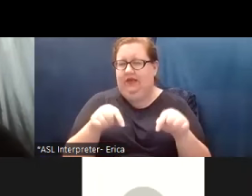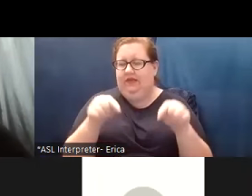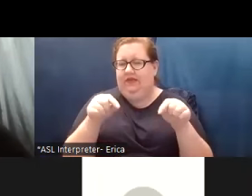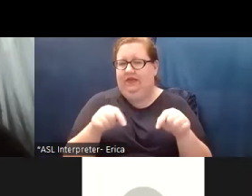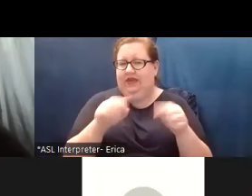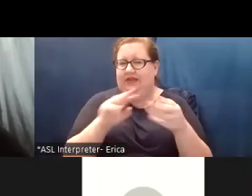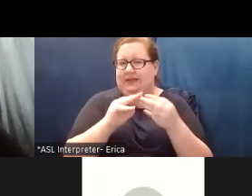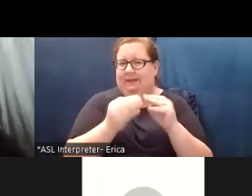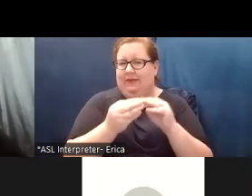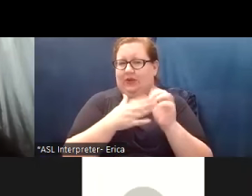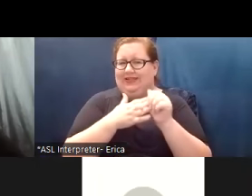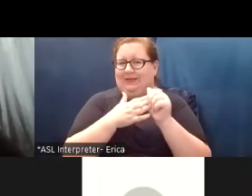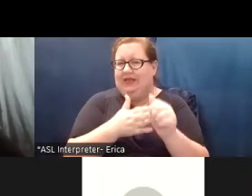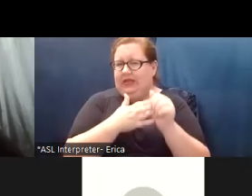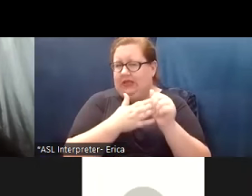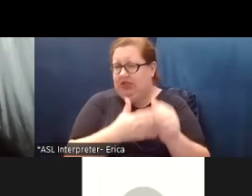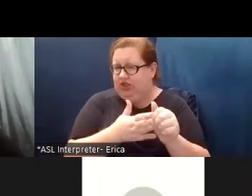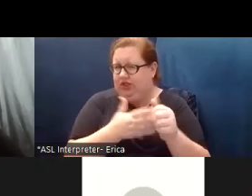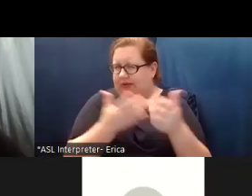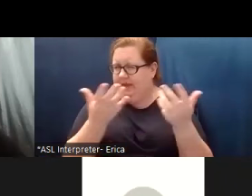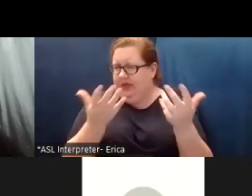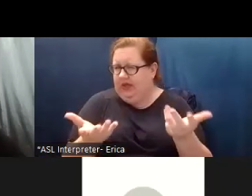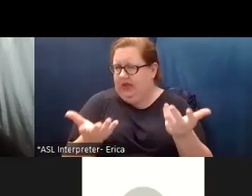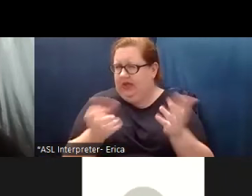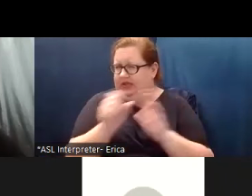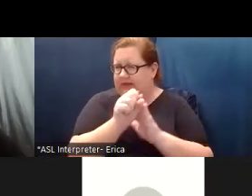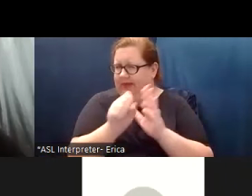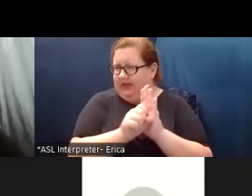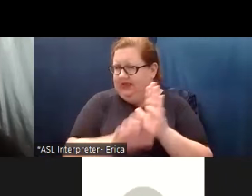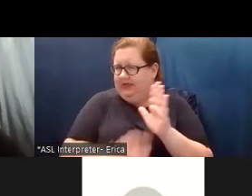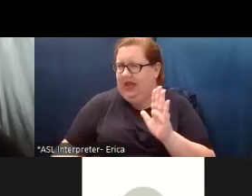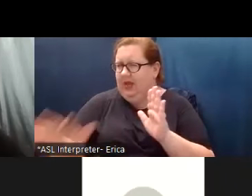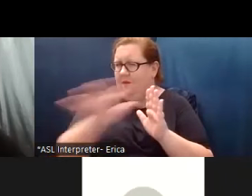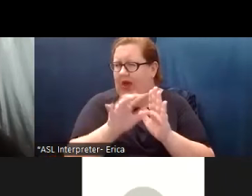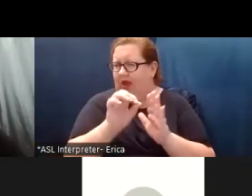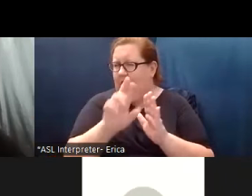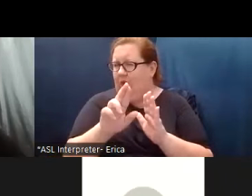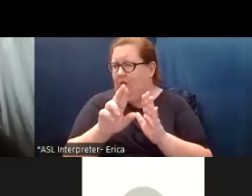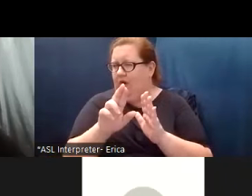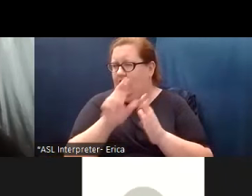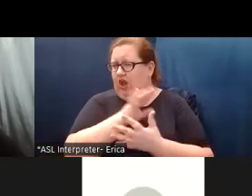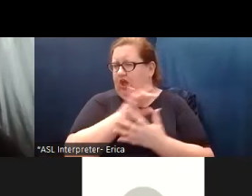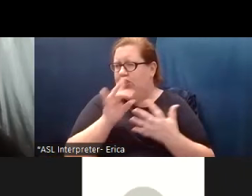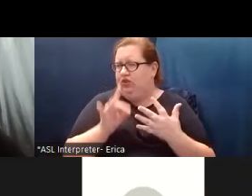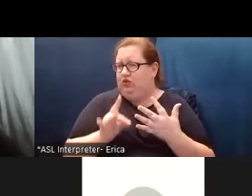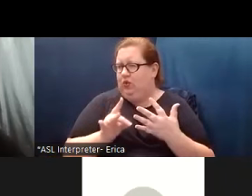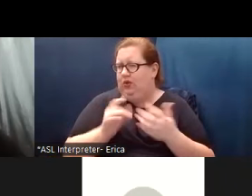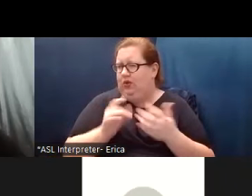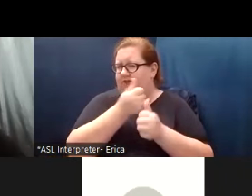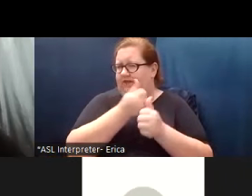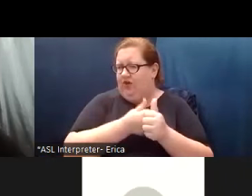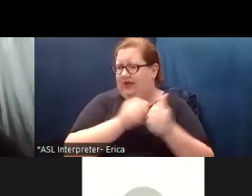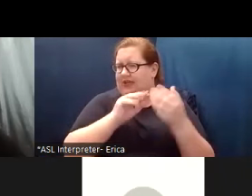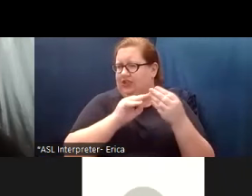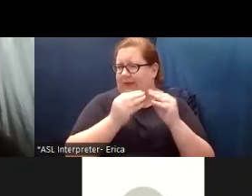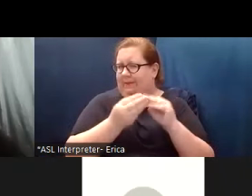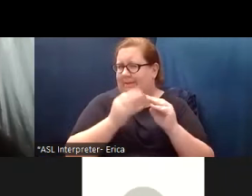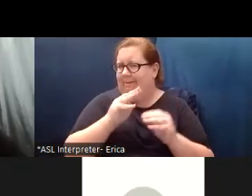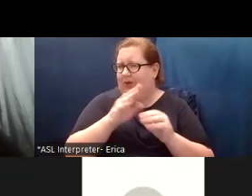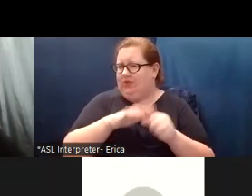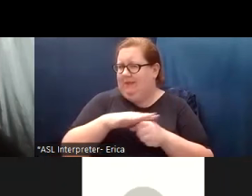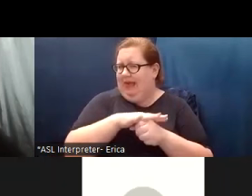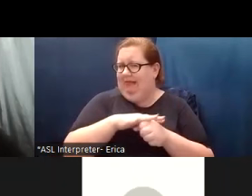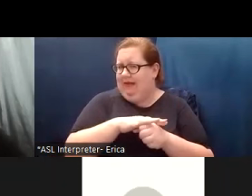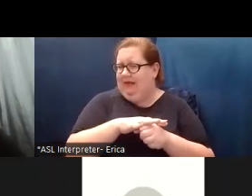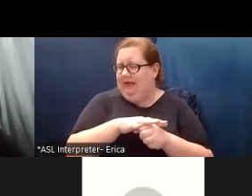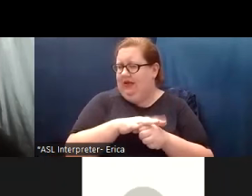municipal leadership as being statewide, or this would be a choice of each municipality to